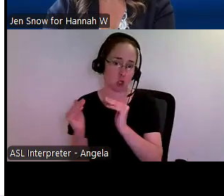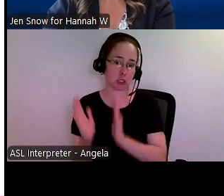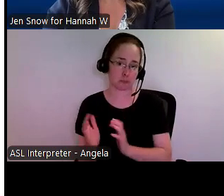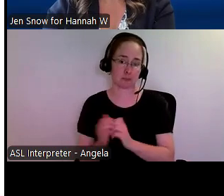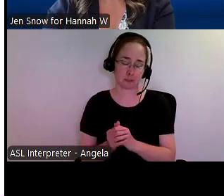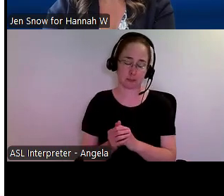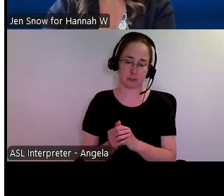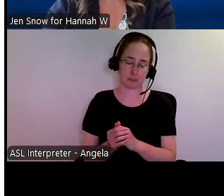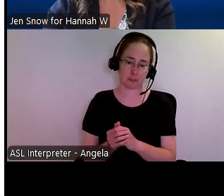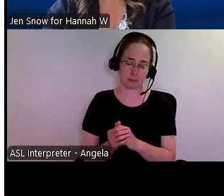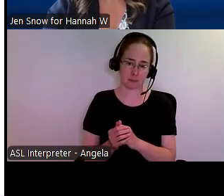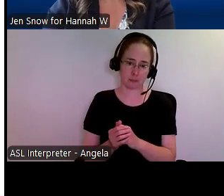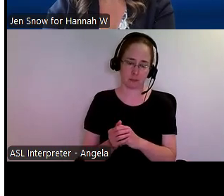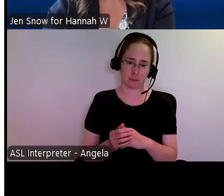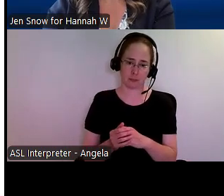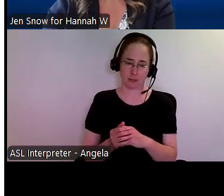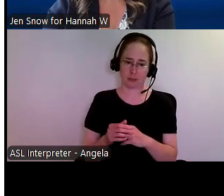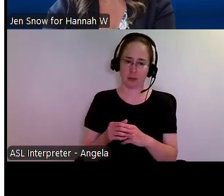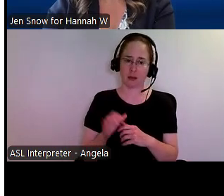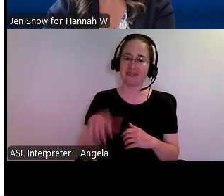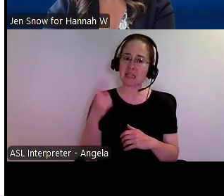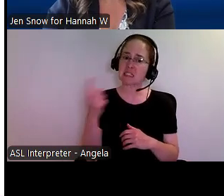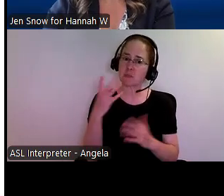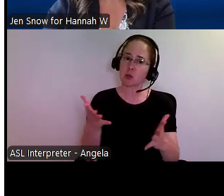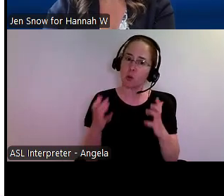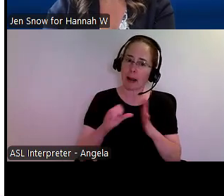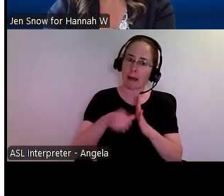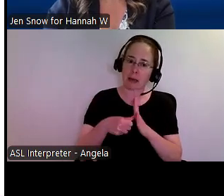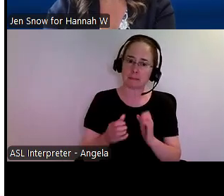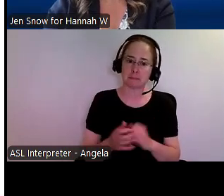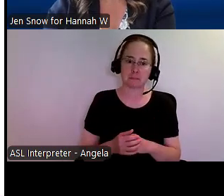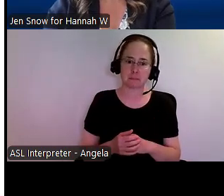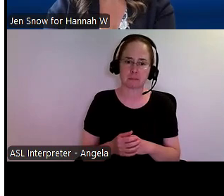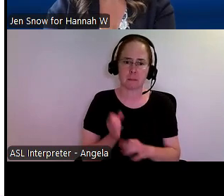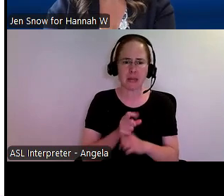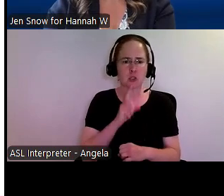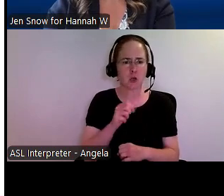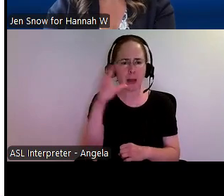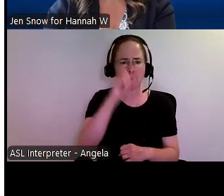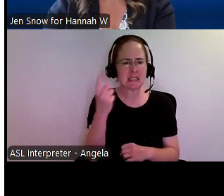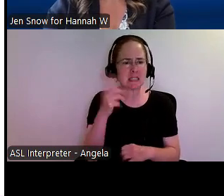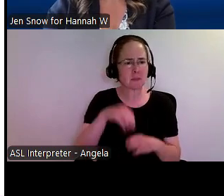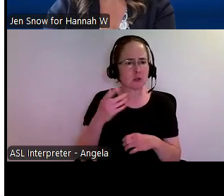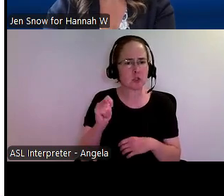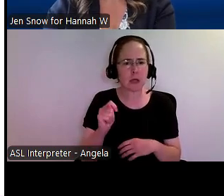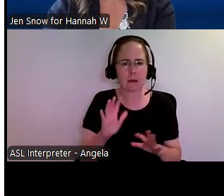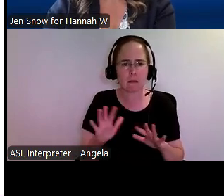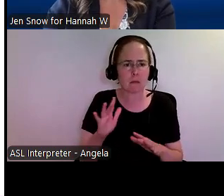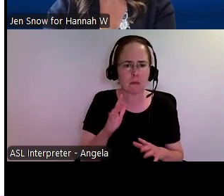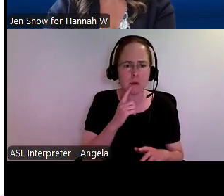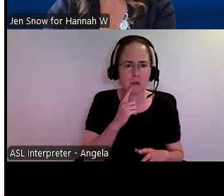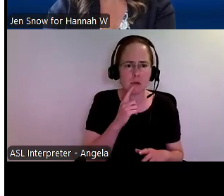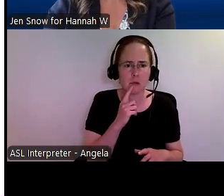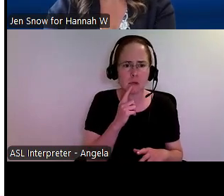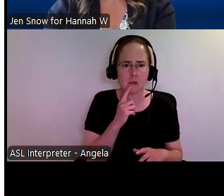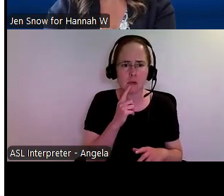think that certainly is something that we want to highlight. I want to make sure that I'm not missing anything in the chat, because you're right, we are absolutely